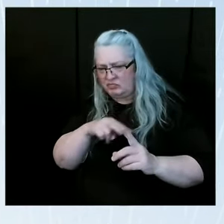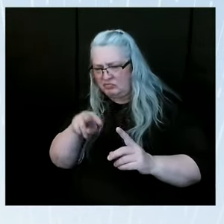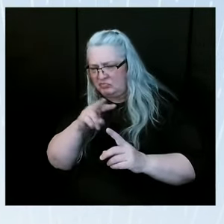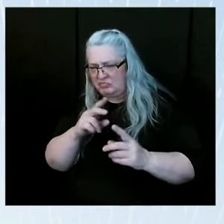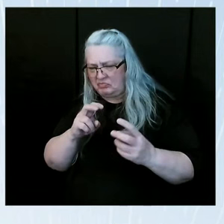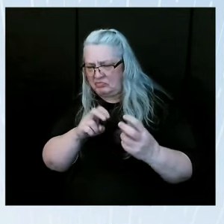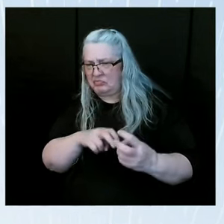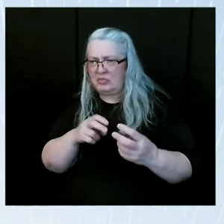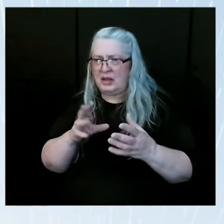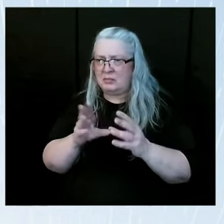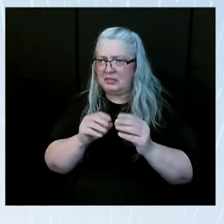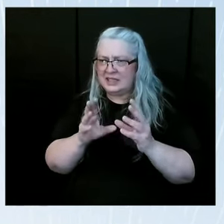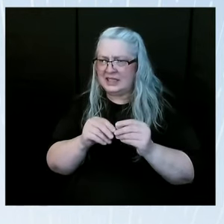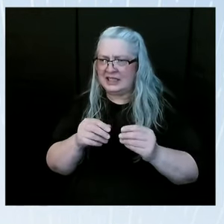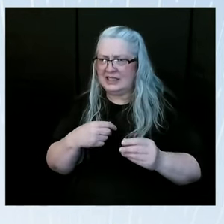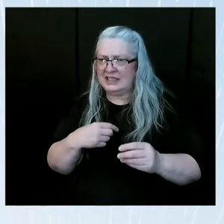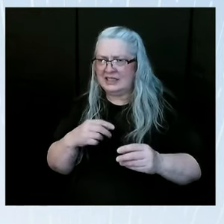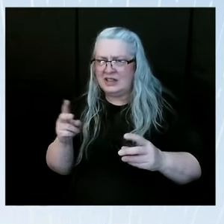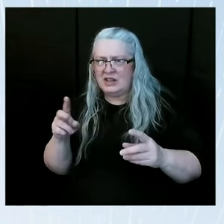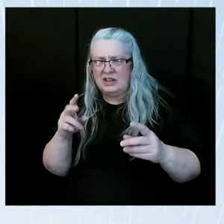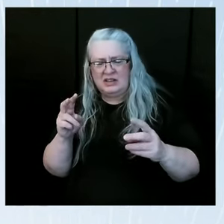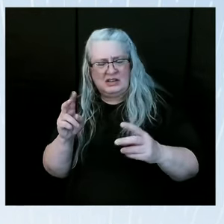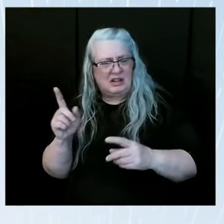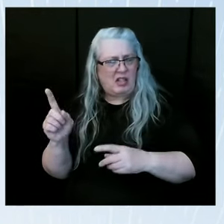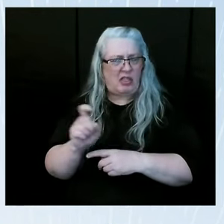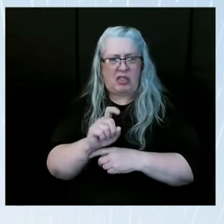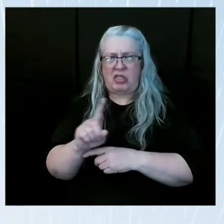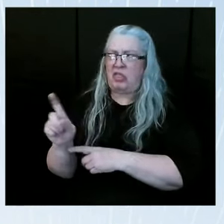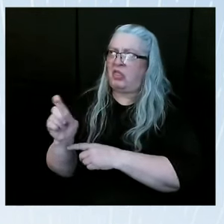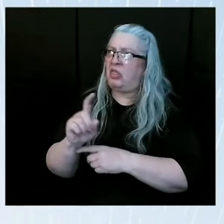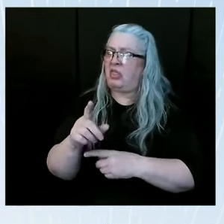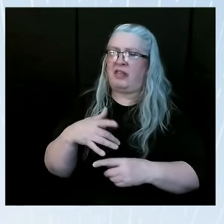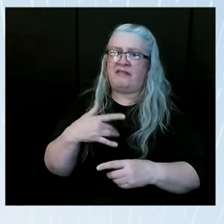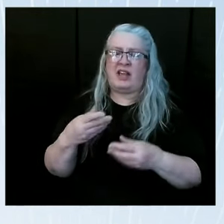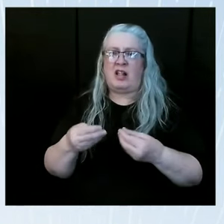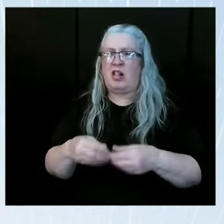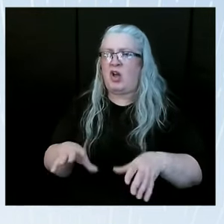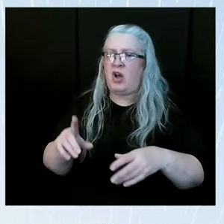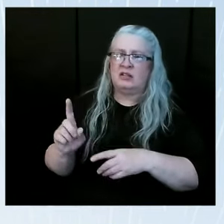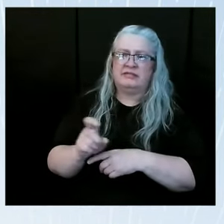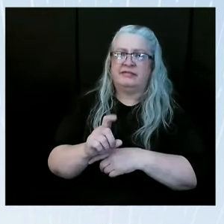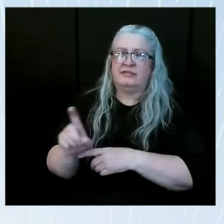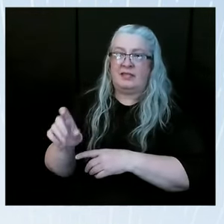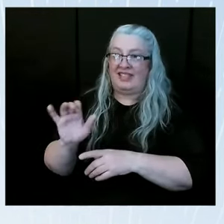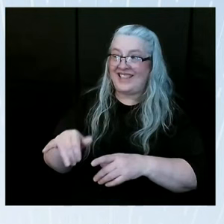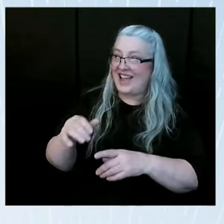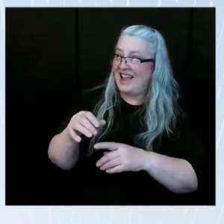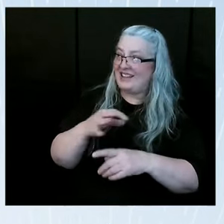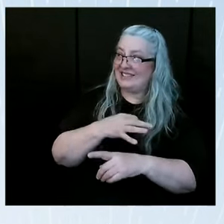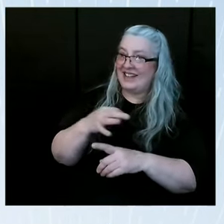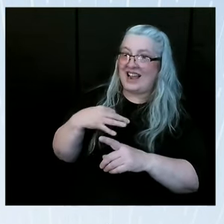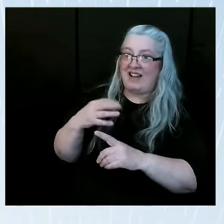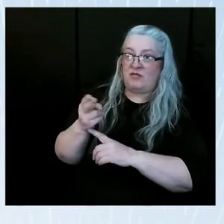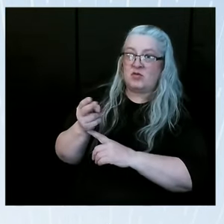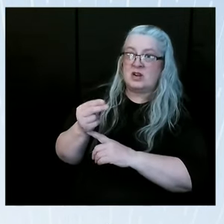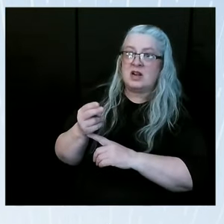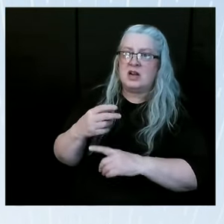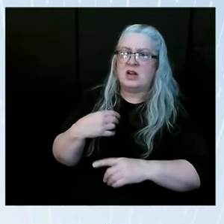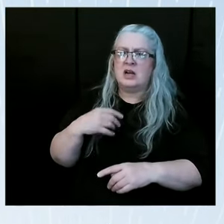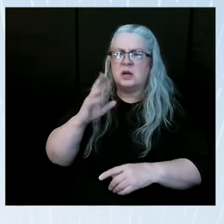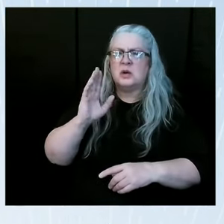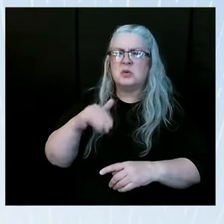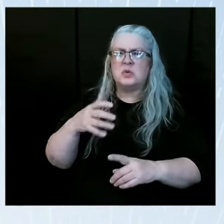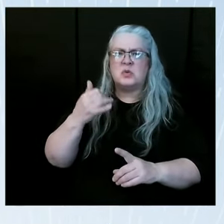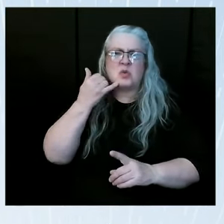we had provided, that clerk knew to call law enforcement, alert law enforcement to what appeared to be an